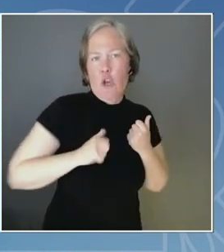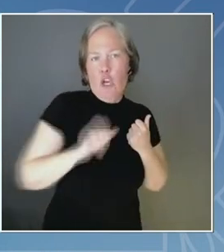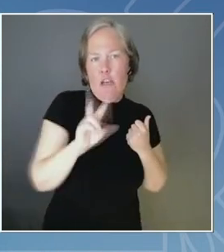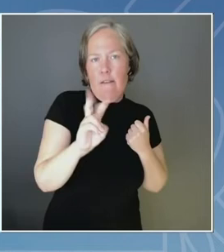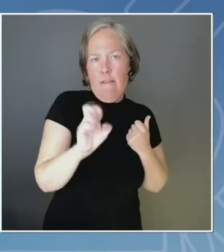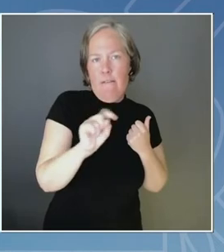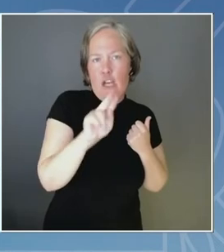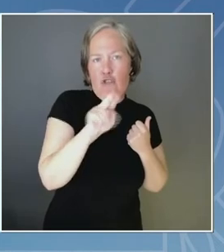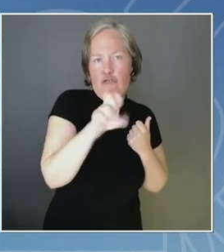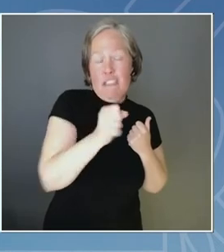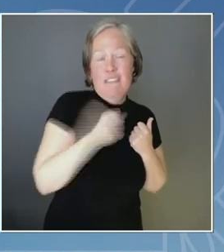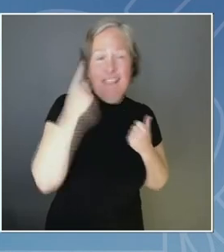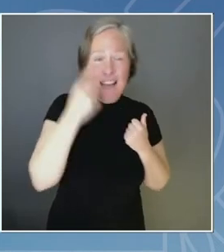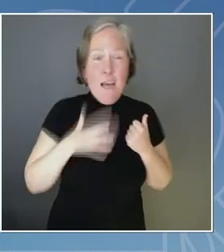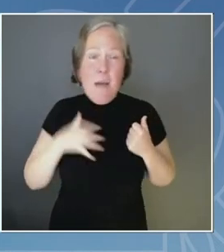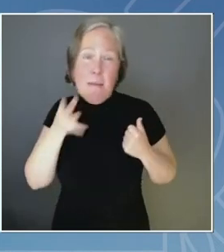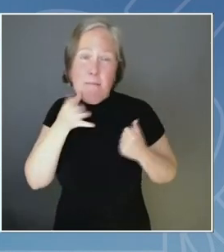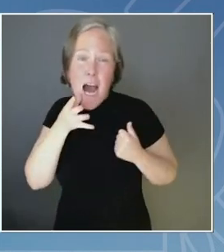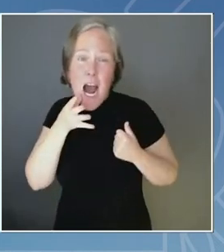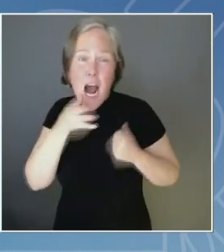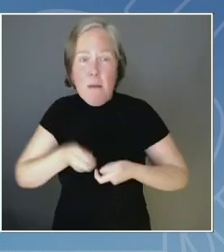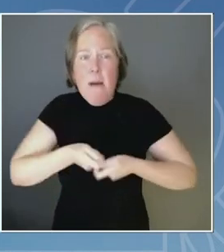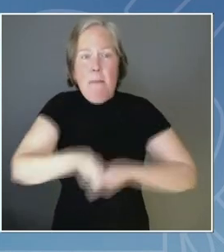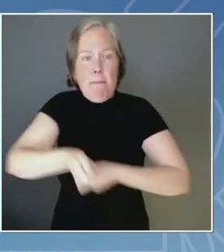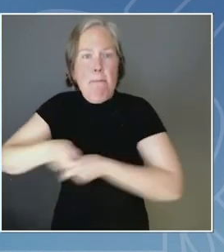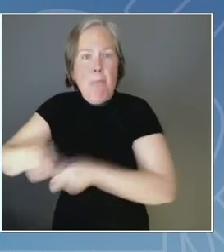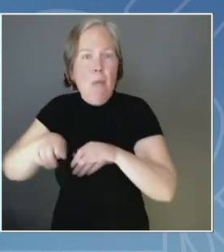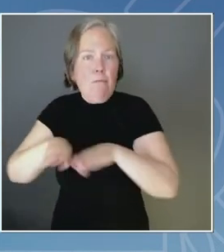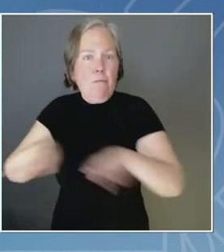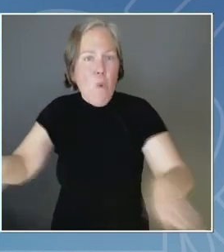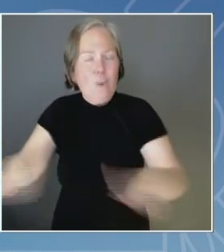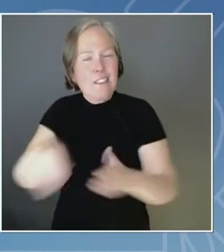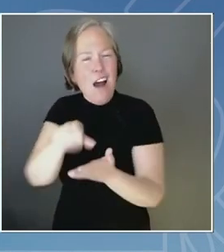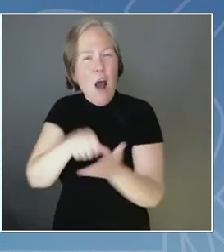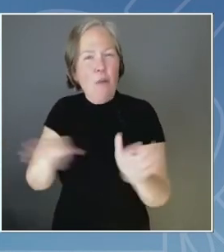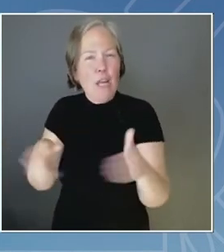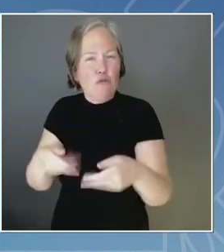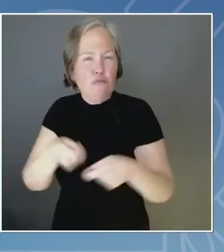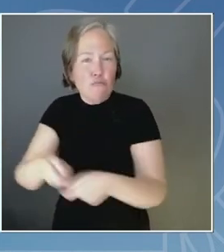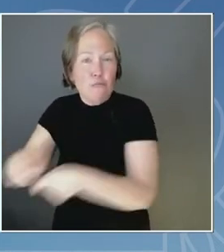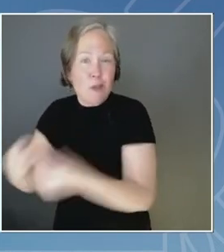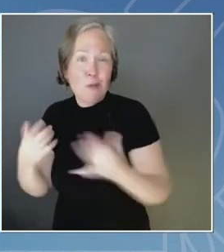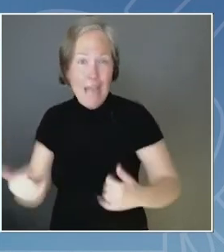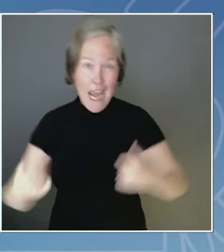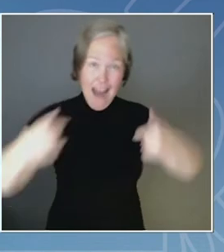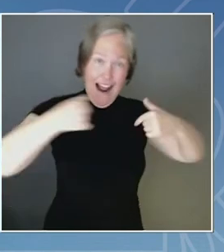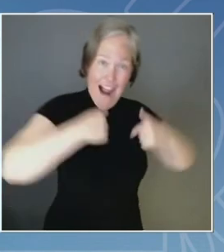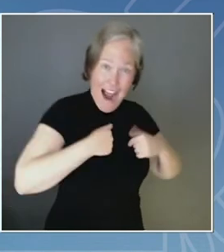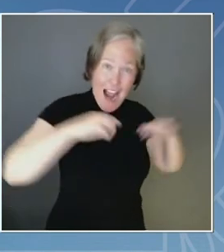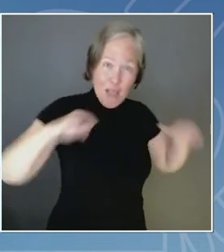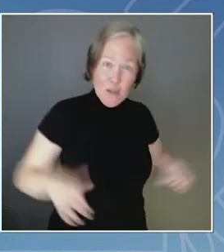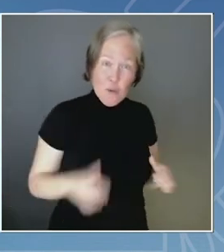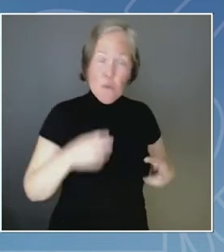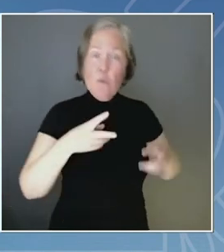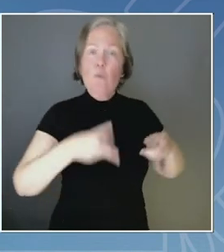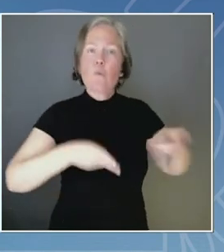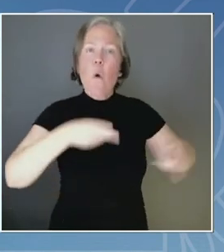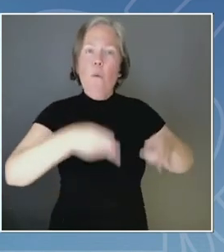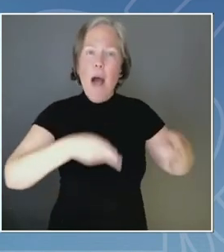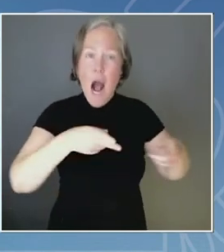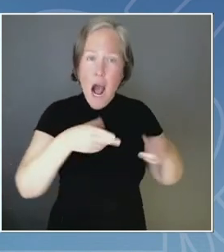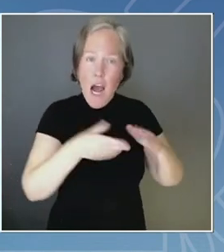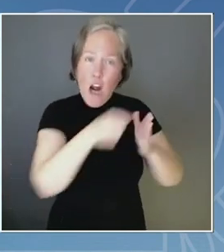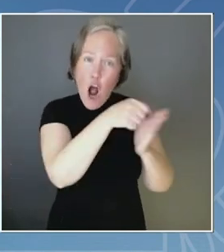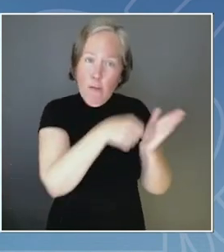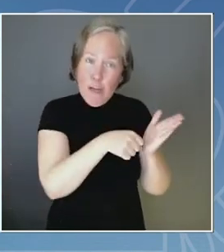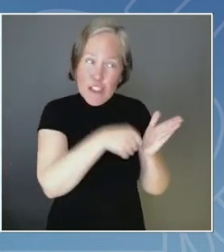mopped floors in the operating room, and today I perform robotic operations in the OR. And I have to say, only in